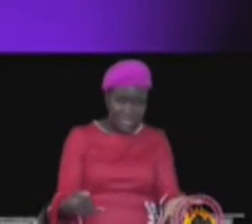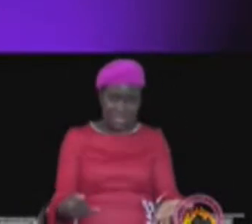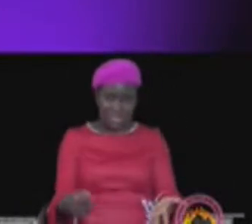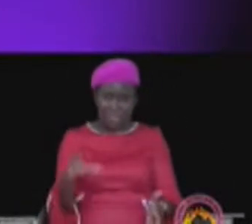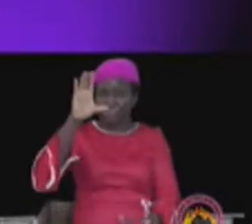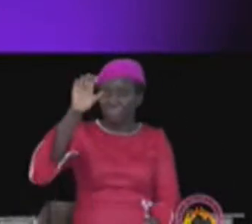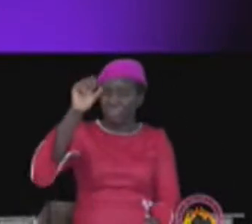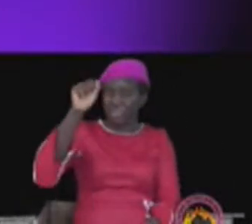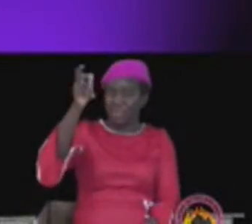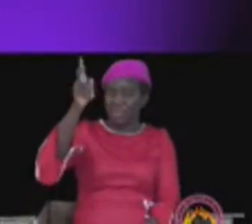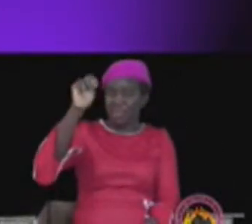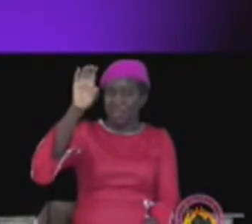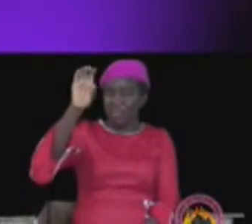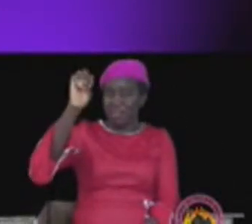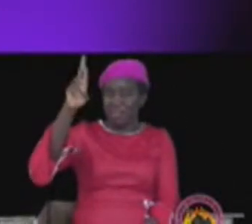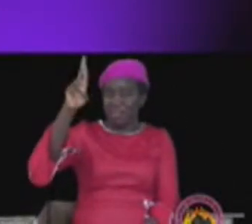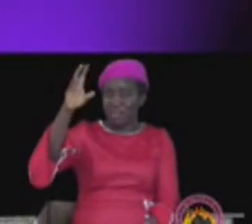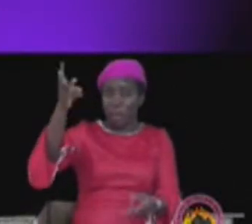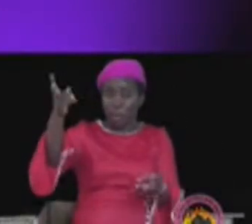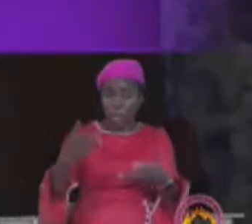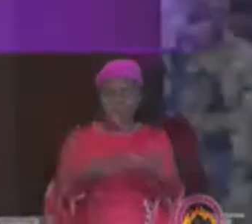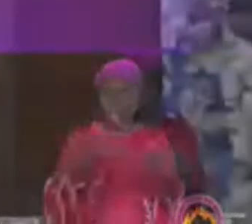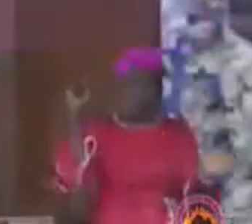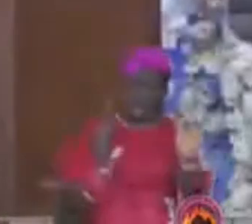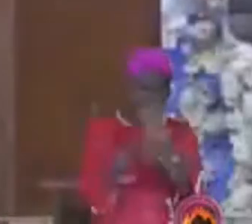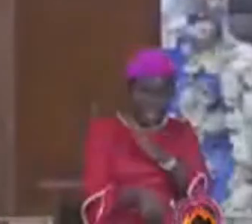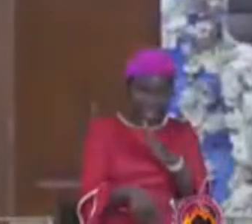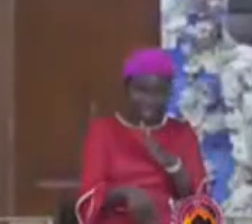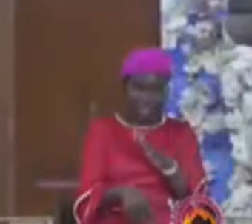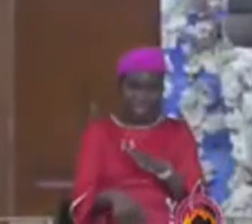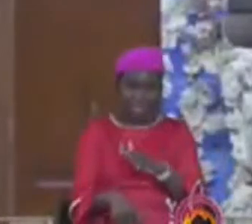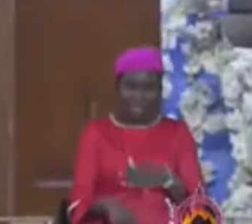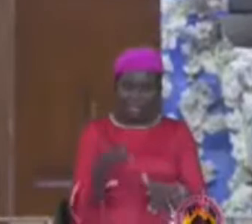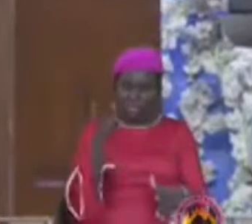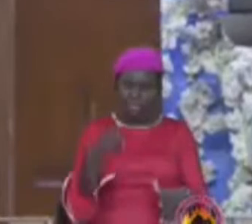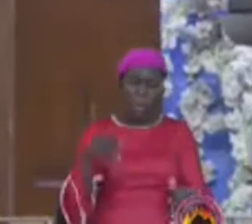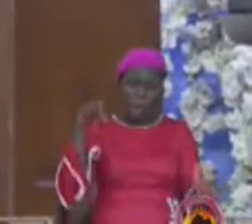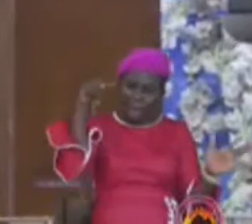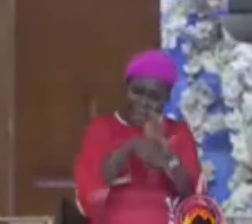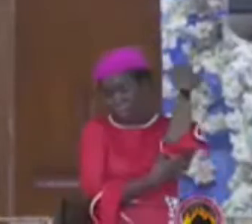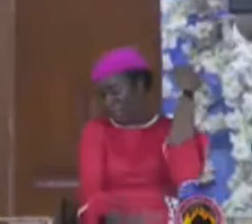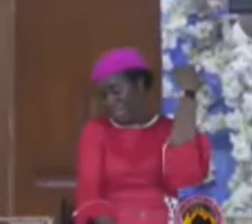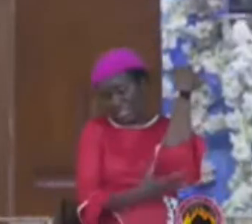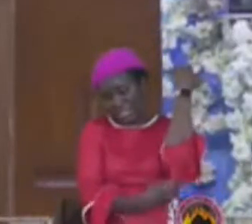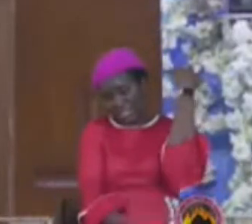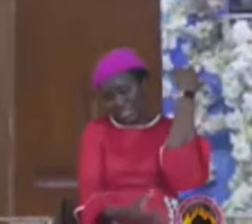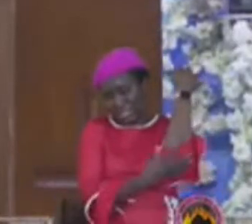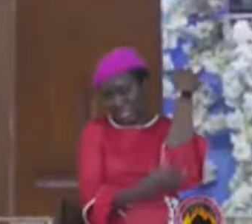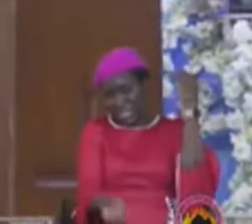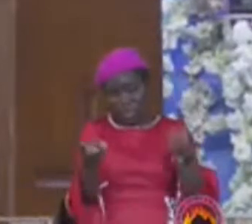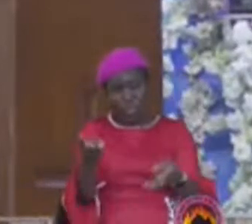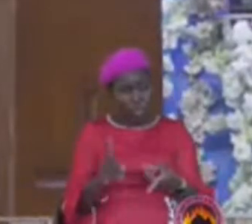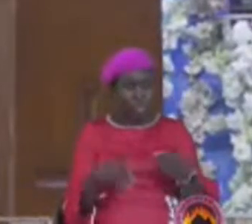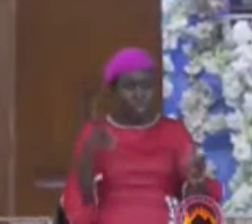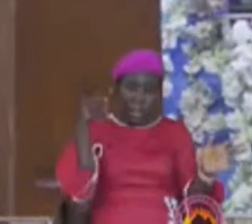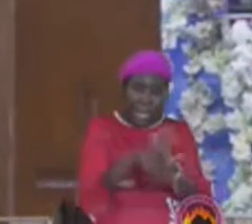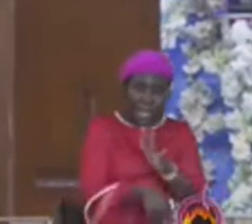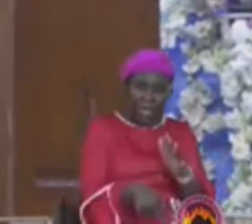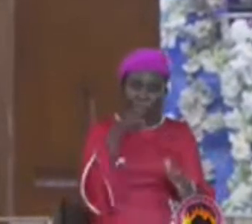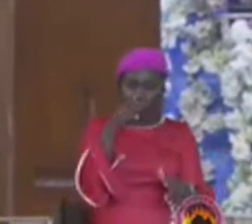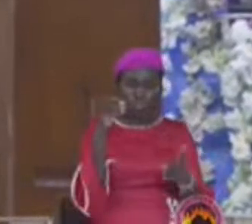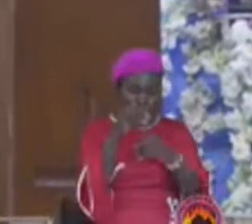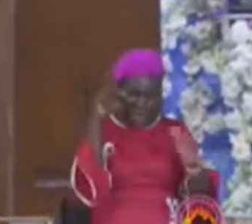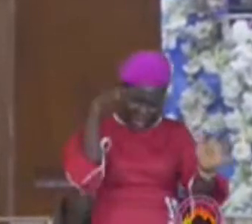there to play with anybody. Kill that cancer. Poverty too wants to kill. Kill that poverty before it